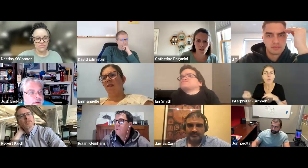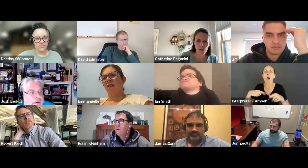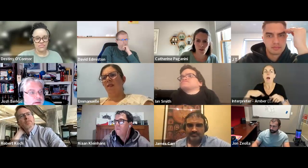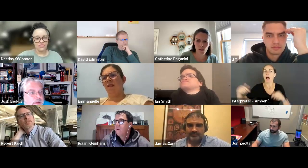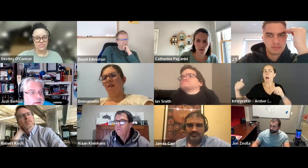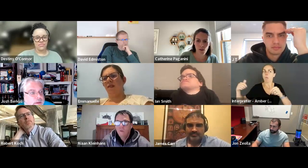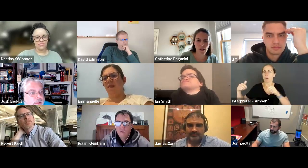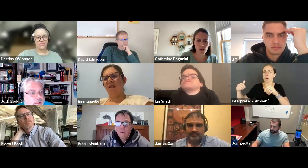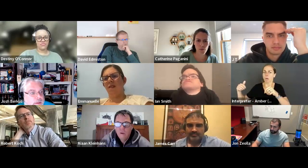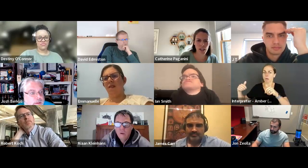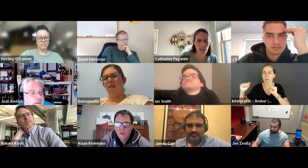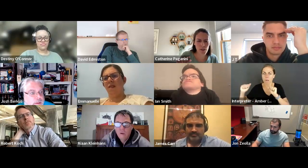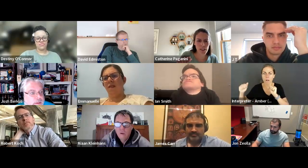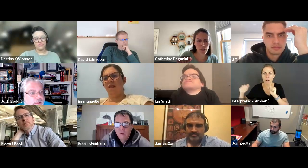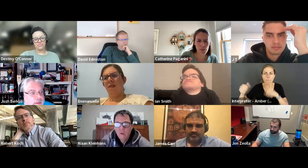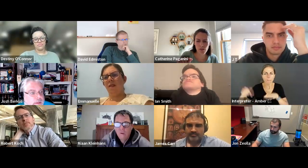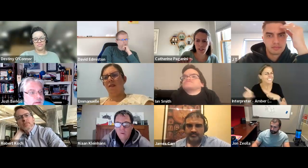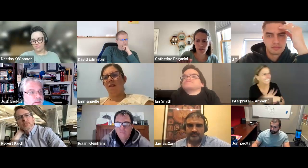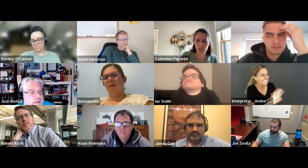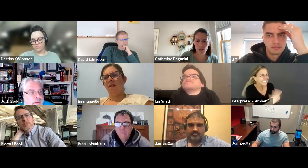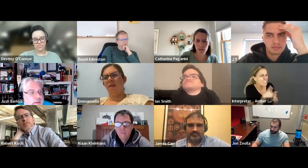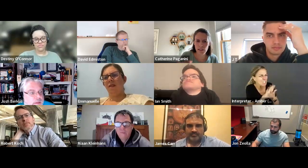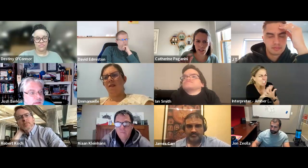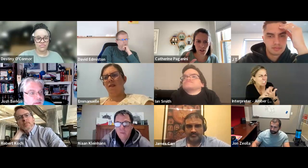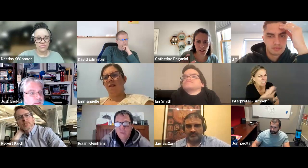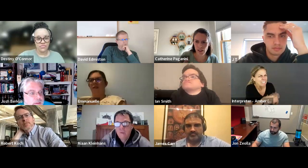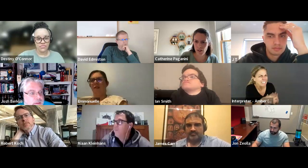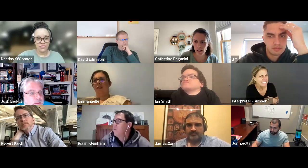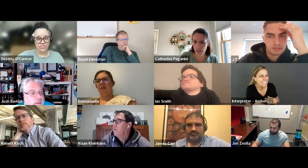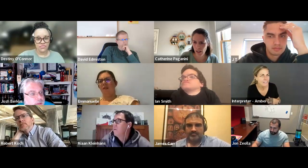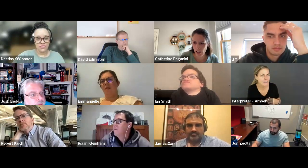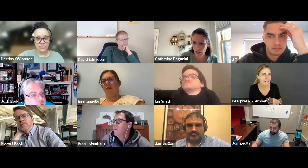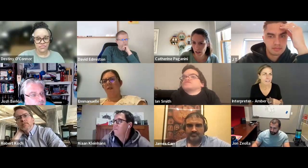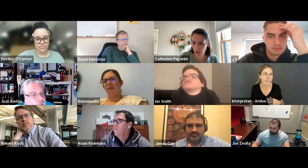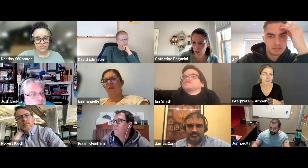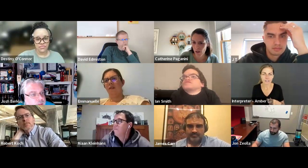quickly. Okay, help you're to breaking up a little bit, Rian. I don't know, like the internet.